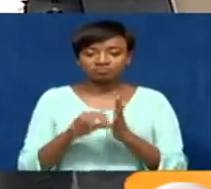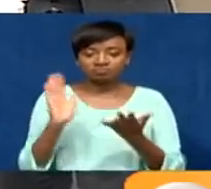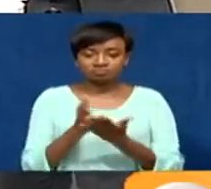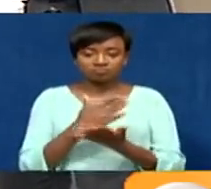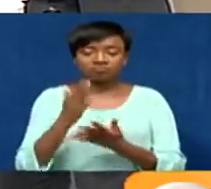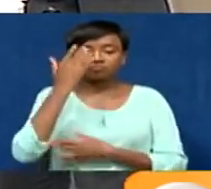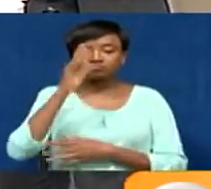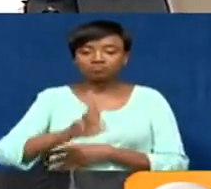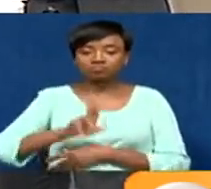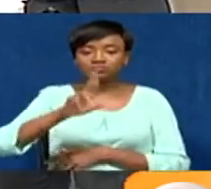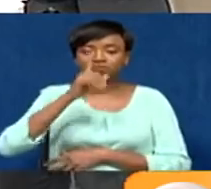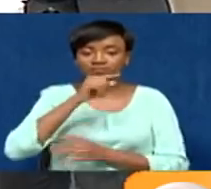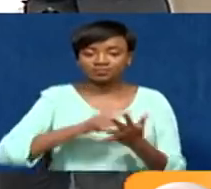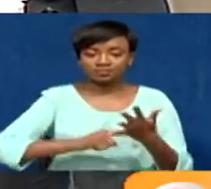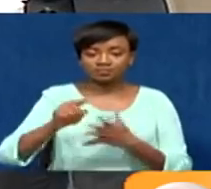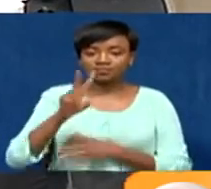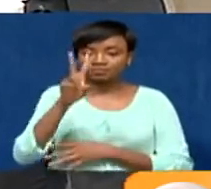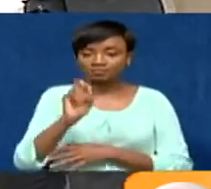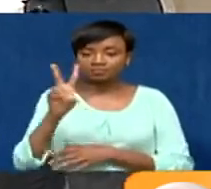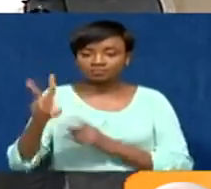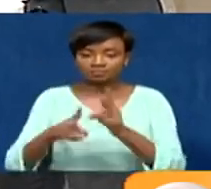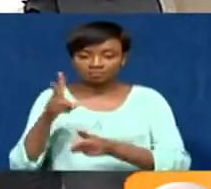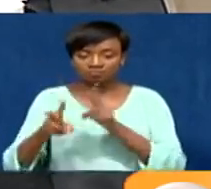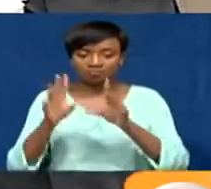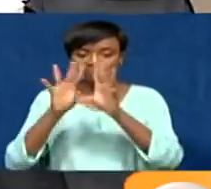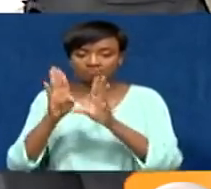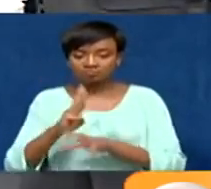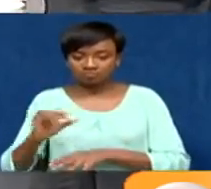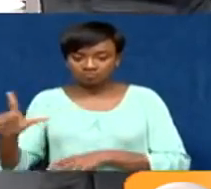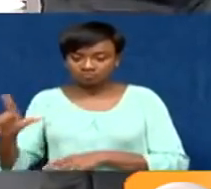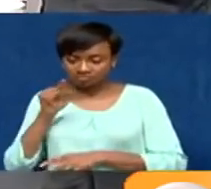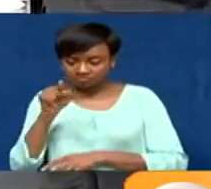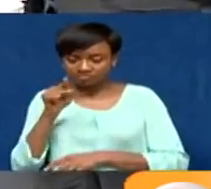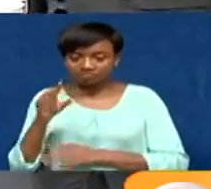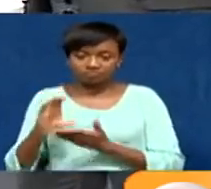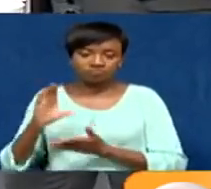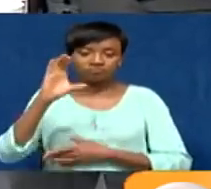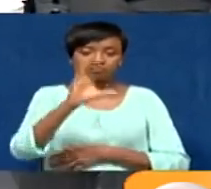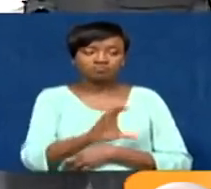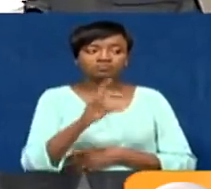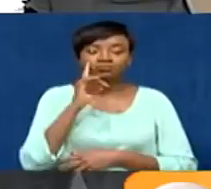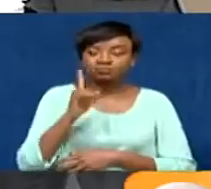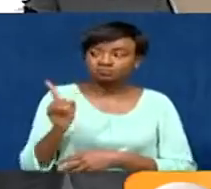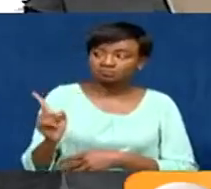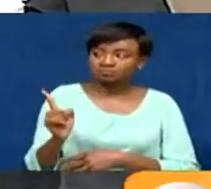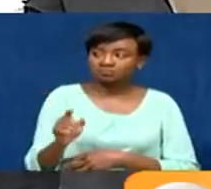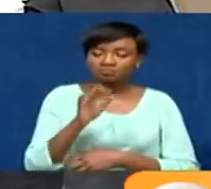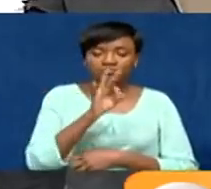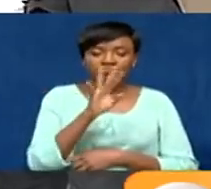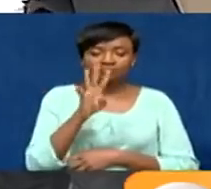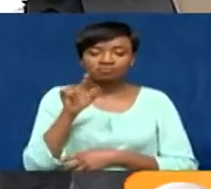President Uhuru Kenyatta approved the 2022 supplementary appropriation bill, which allocates this amount of money,